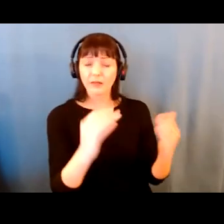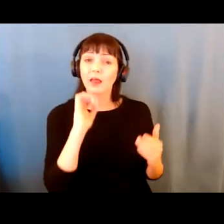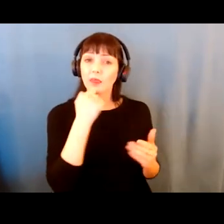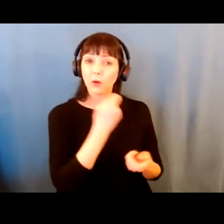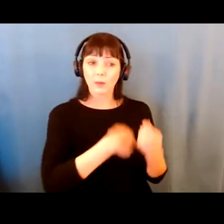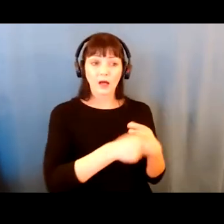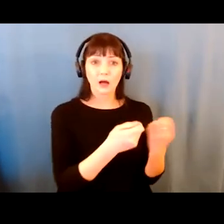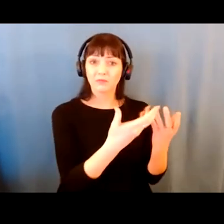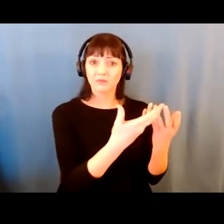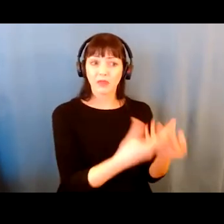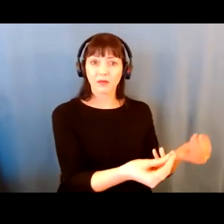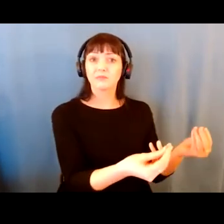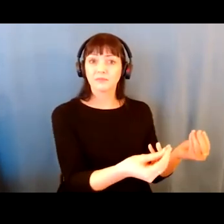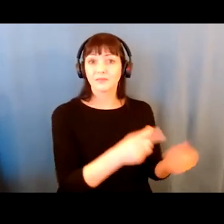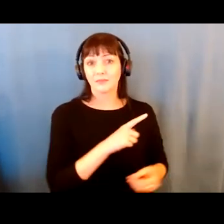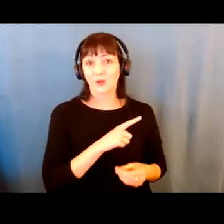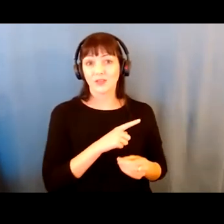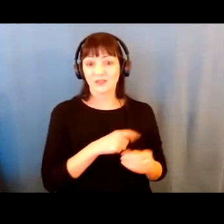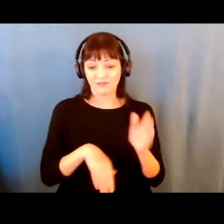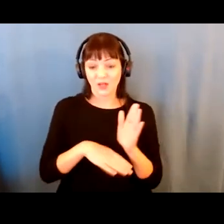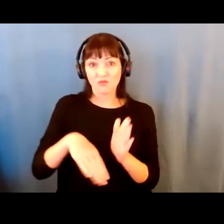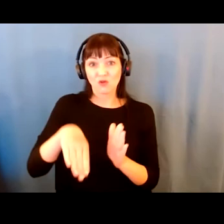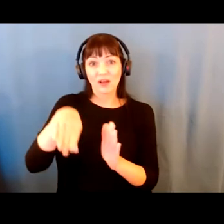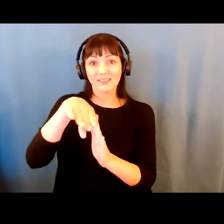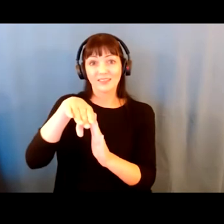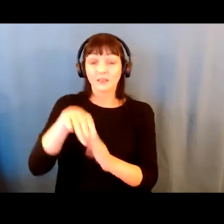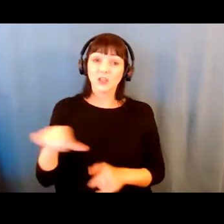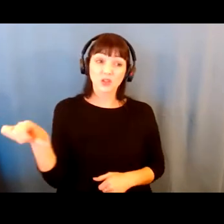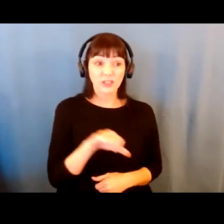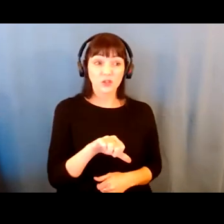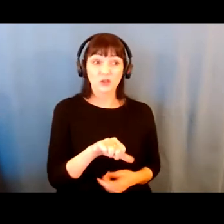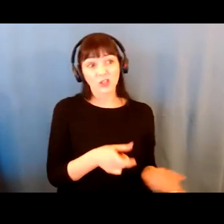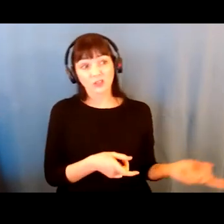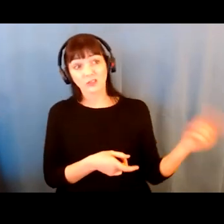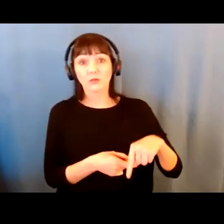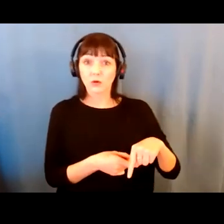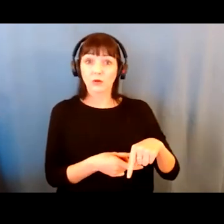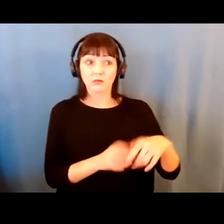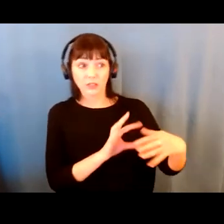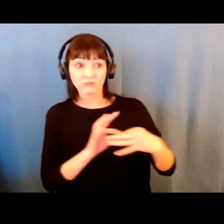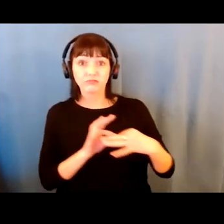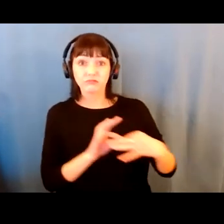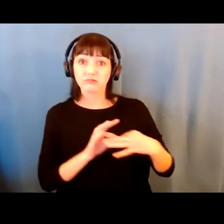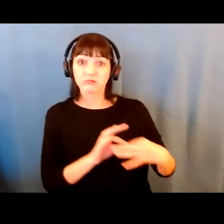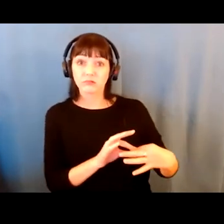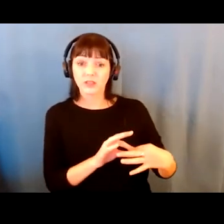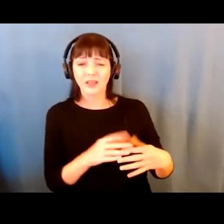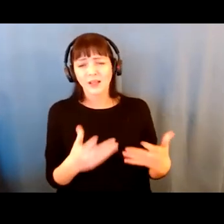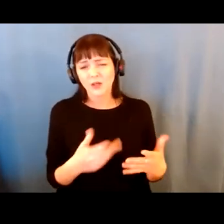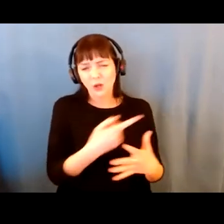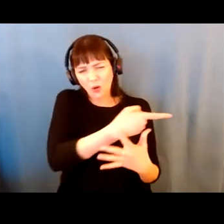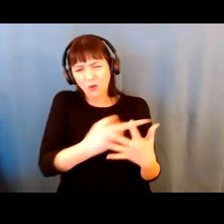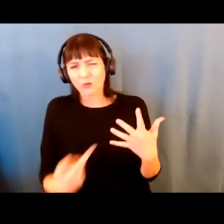going to be made obsolete by progress. So they might as well align to the new forces, intersectional approaches around disability and class